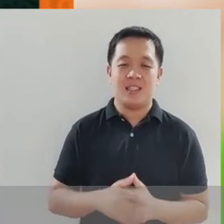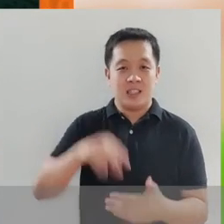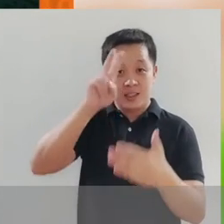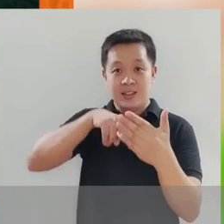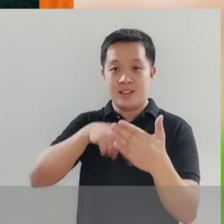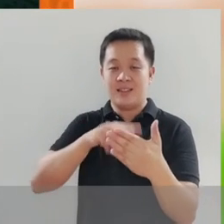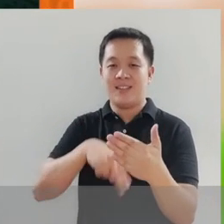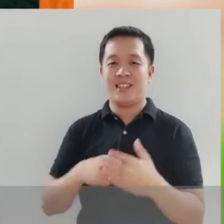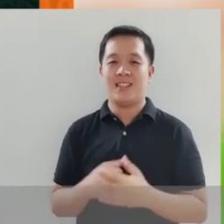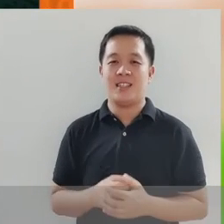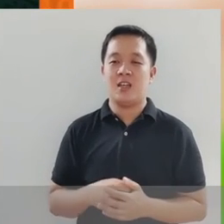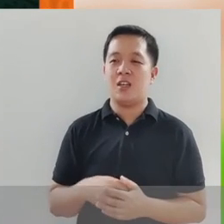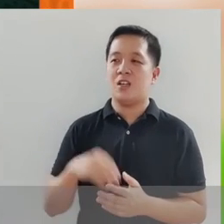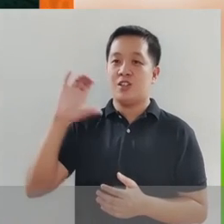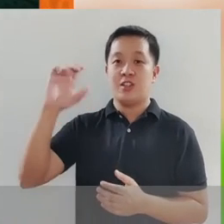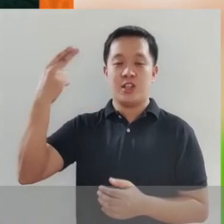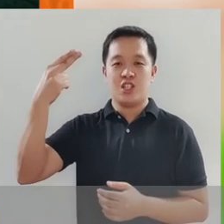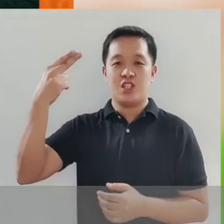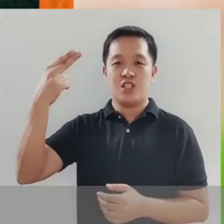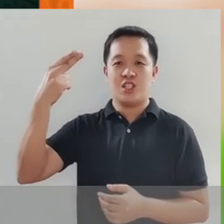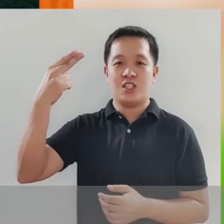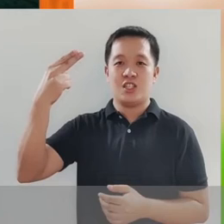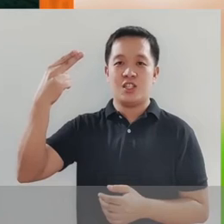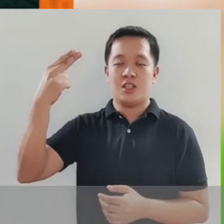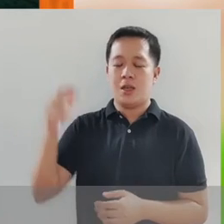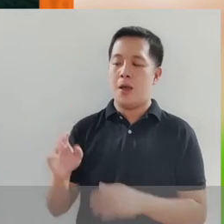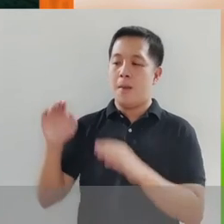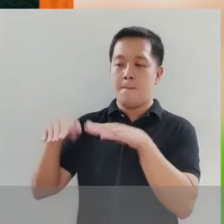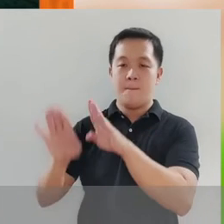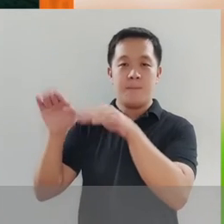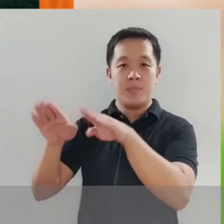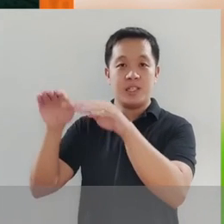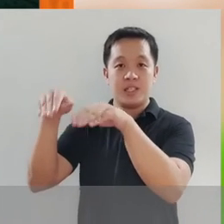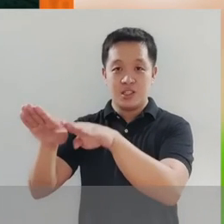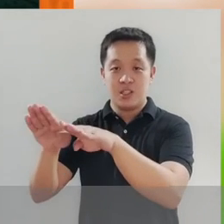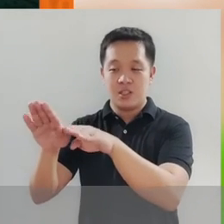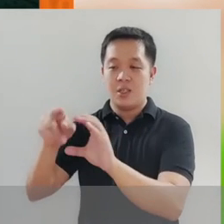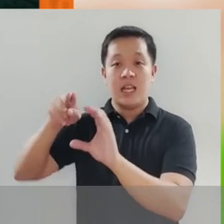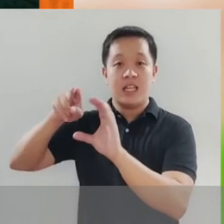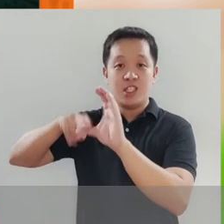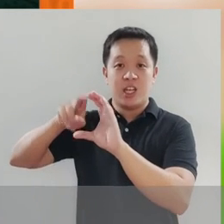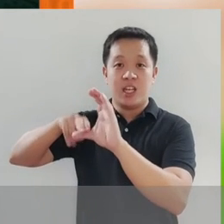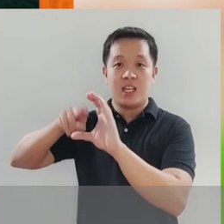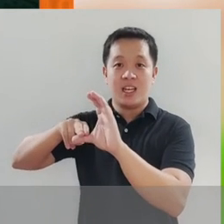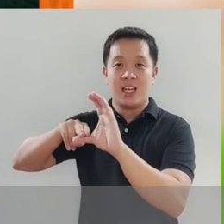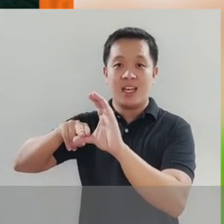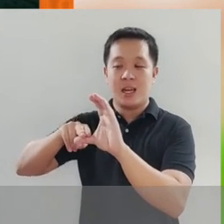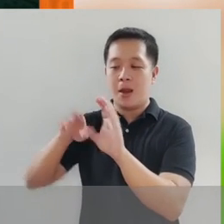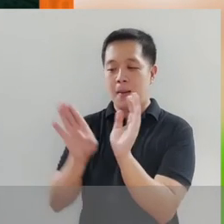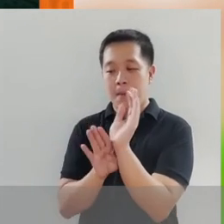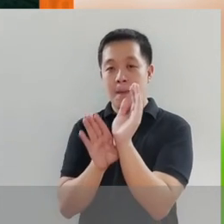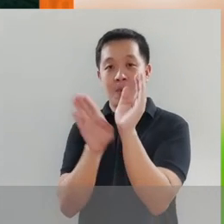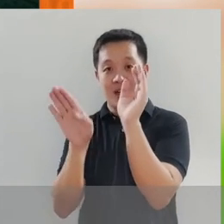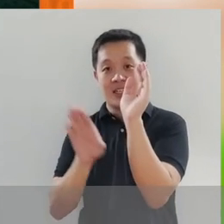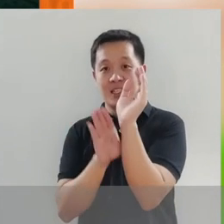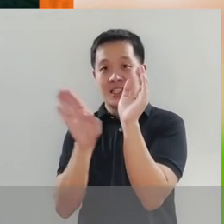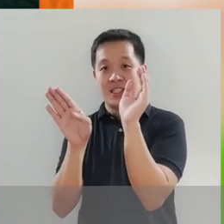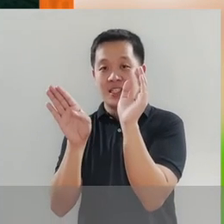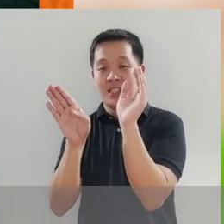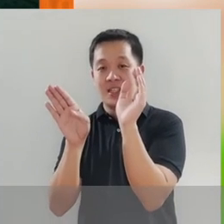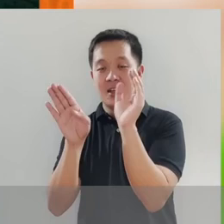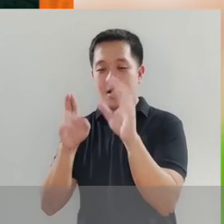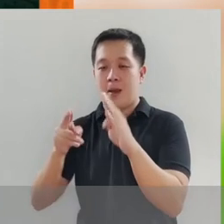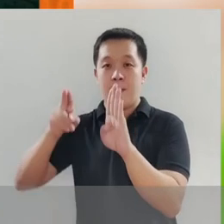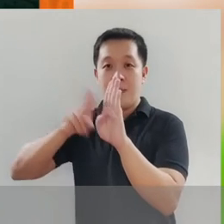read them. CH, beach, chair, brunch,